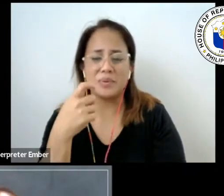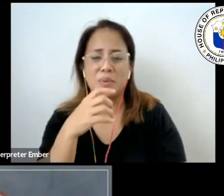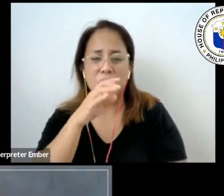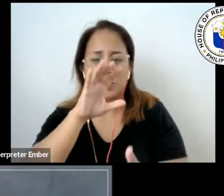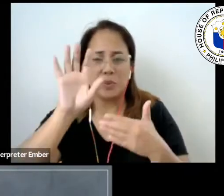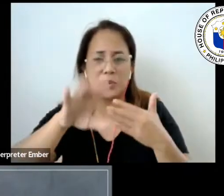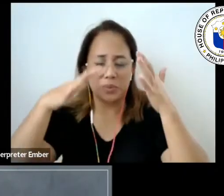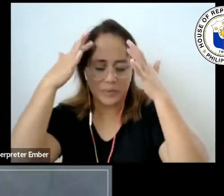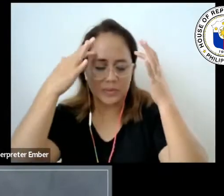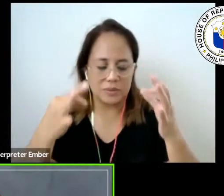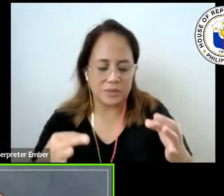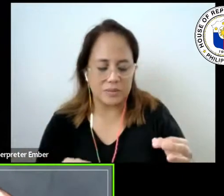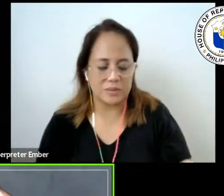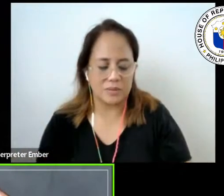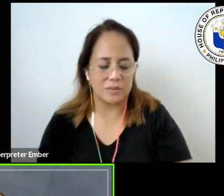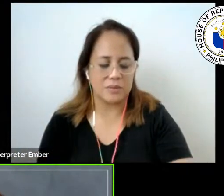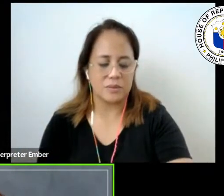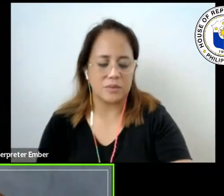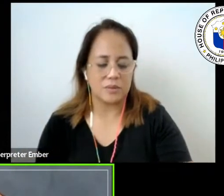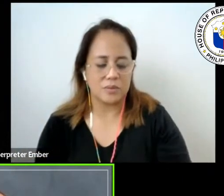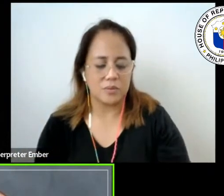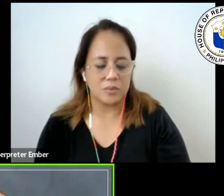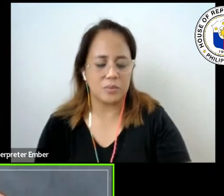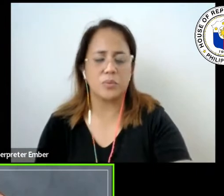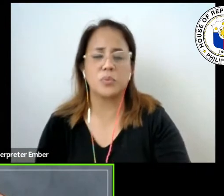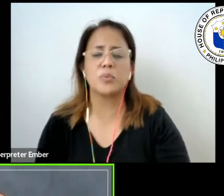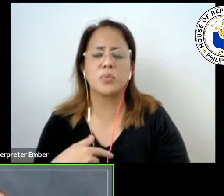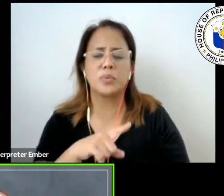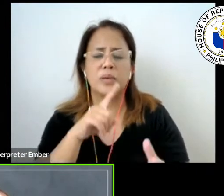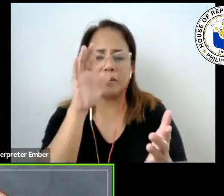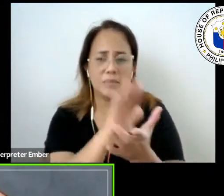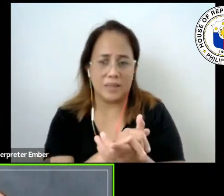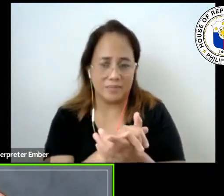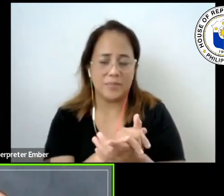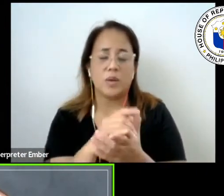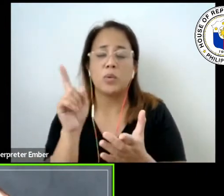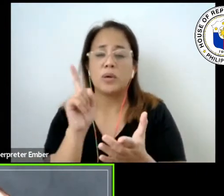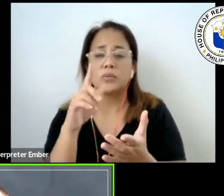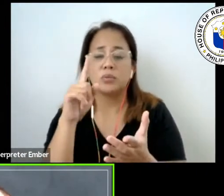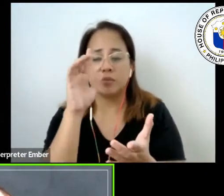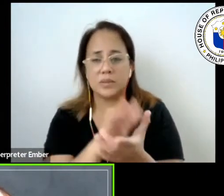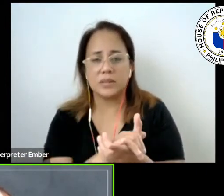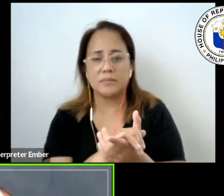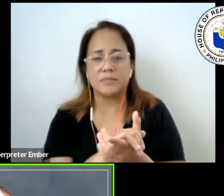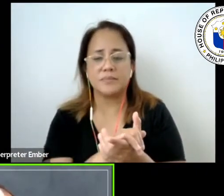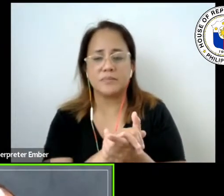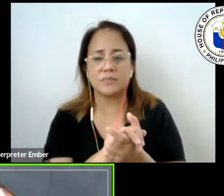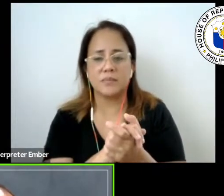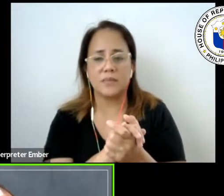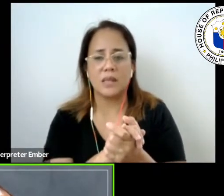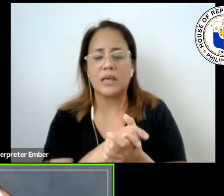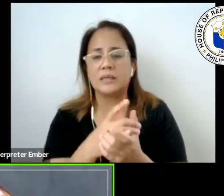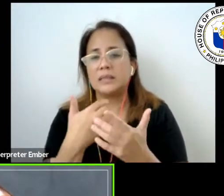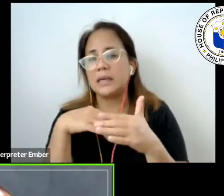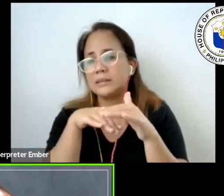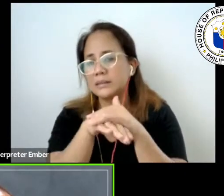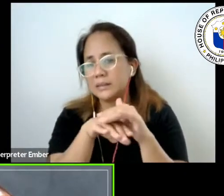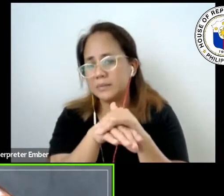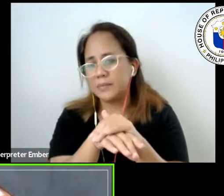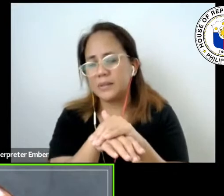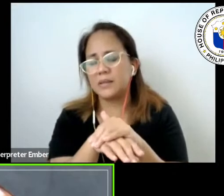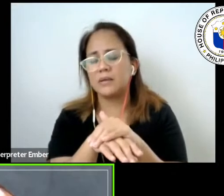Is that correct? Kasi po naniniwala kami na yung the